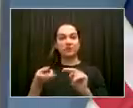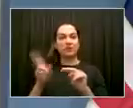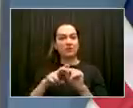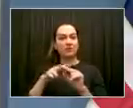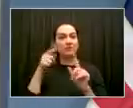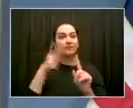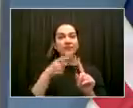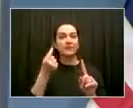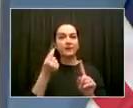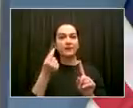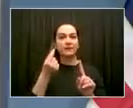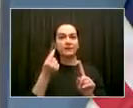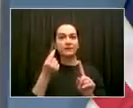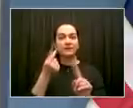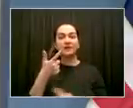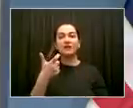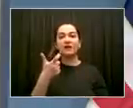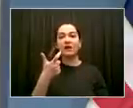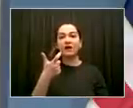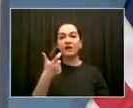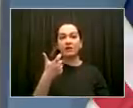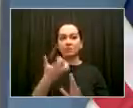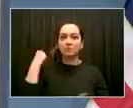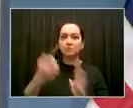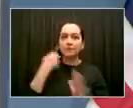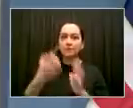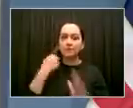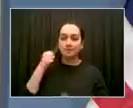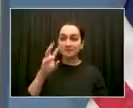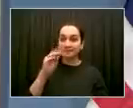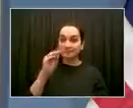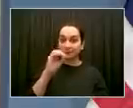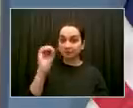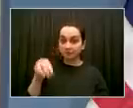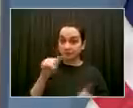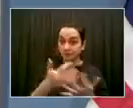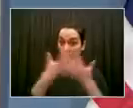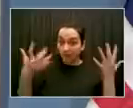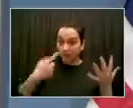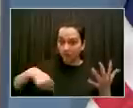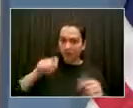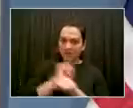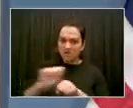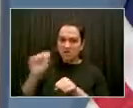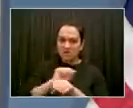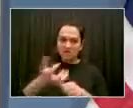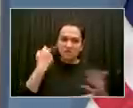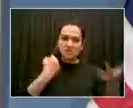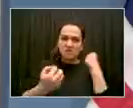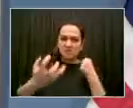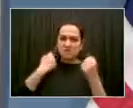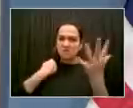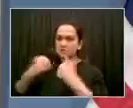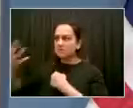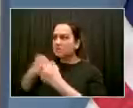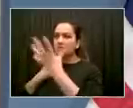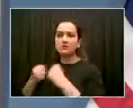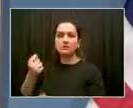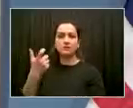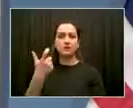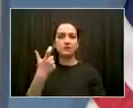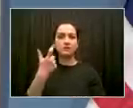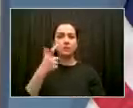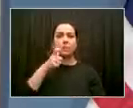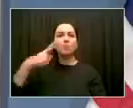street, and we're working extremely closely with our prosecutors to make sure that there's consequences when those individuals have their day in